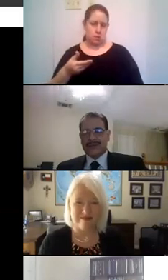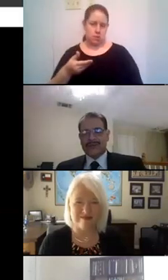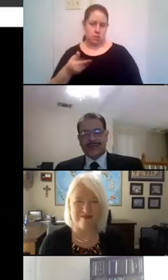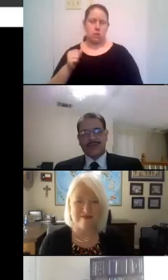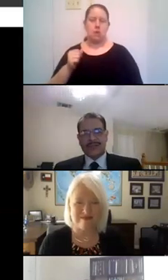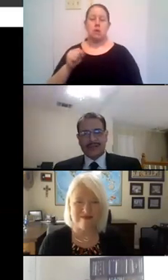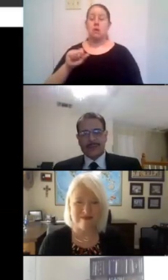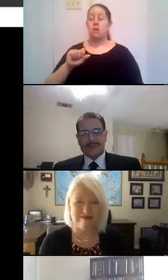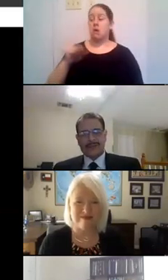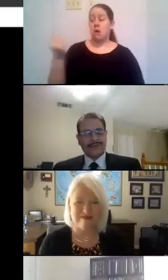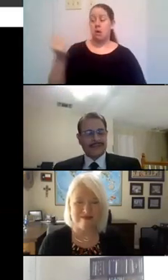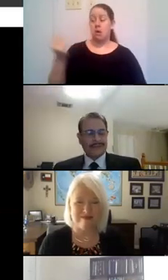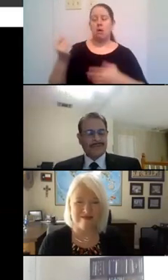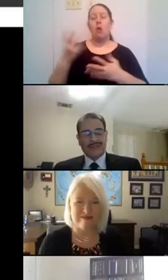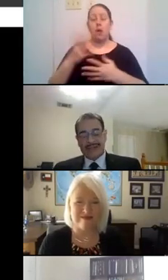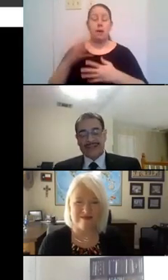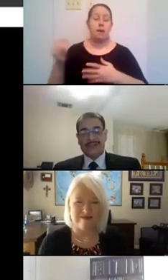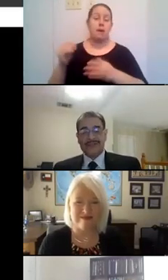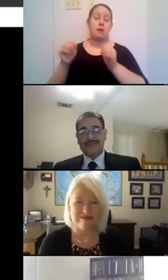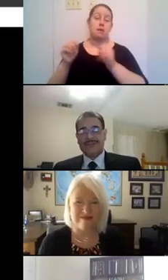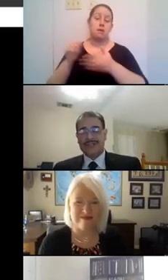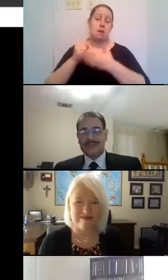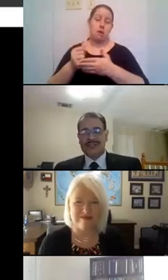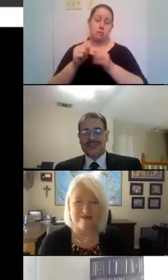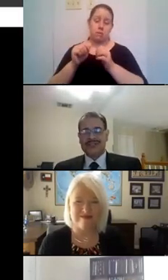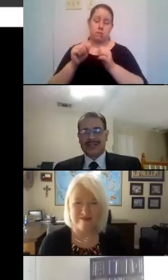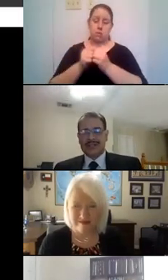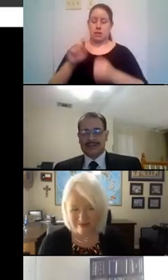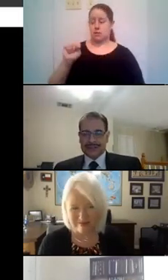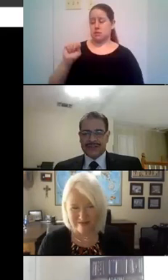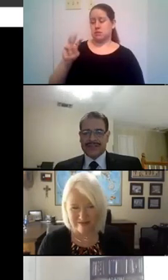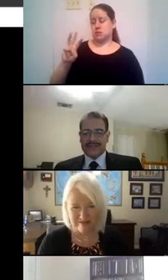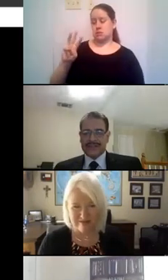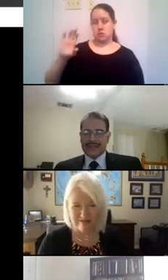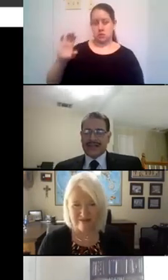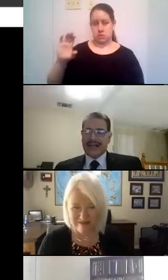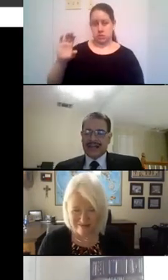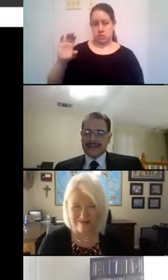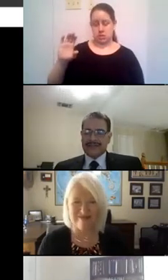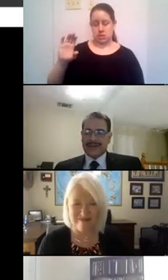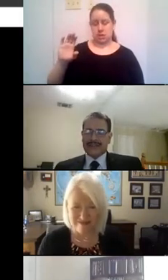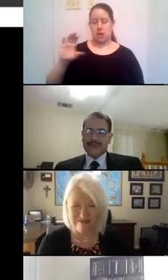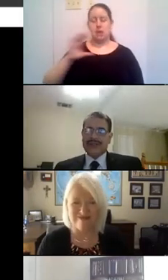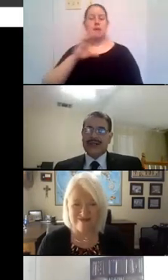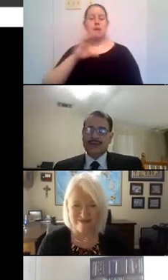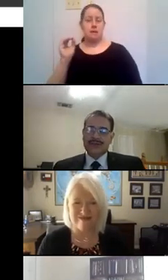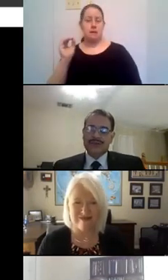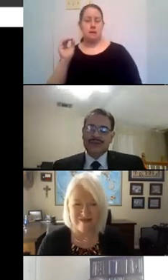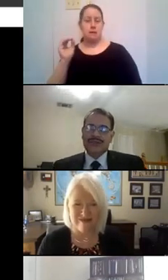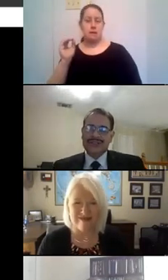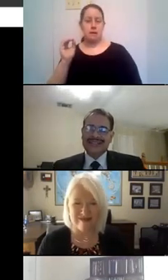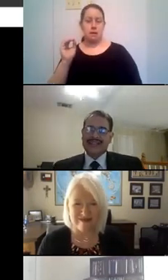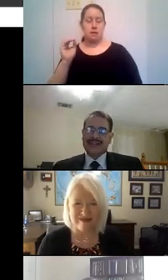other option, and with the help of the guidance of TWC's Sonia Valdez, and the fact that we had